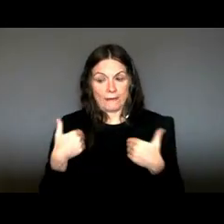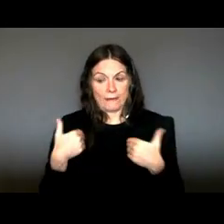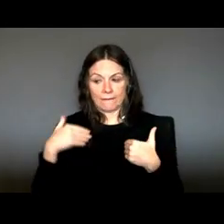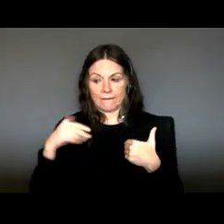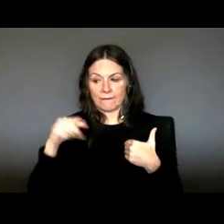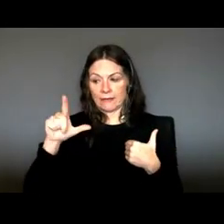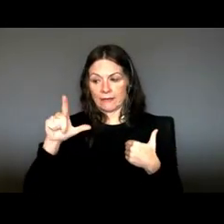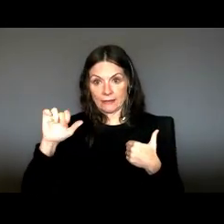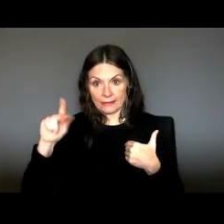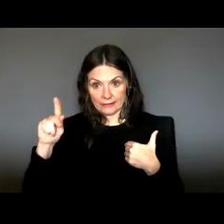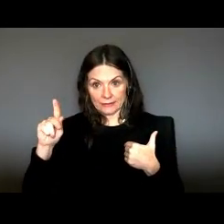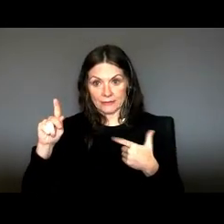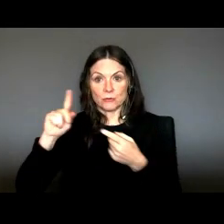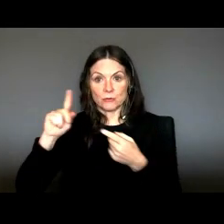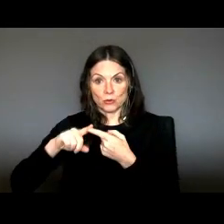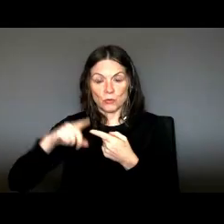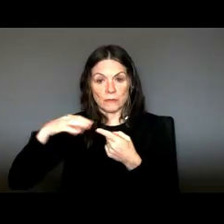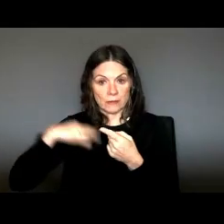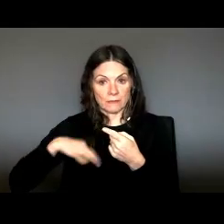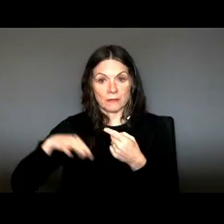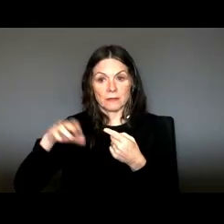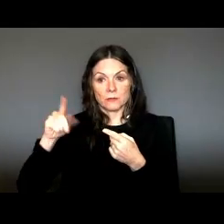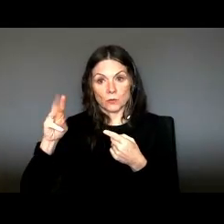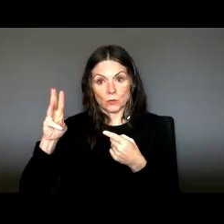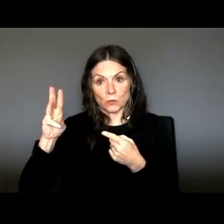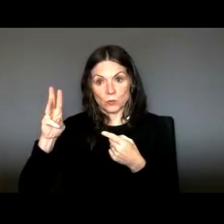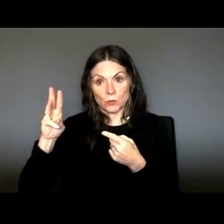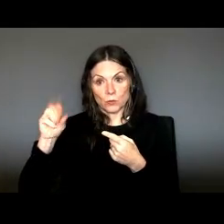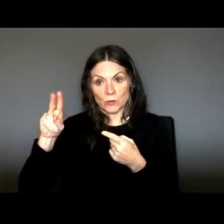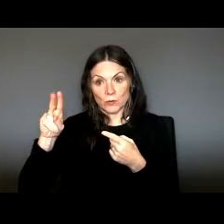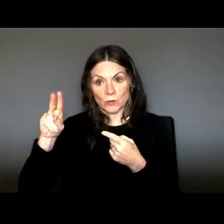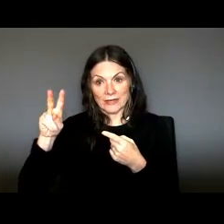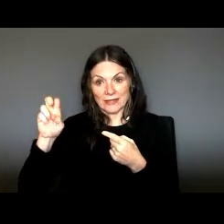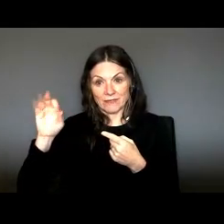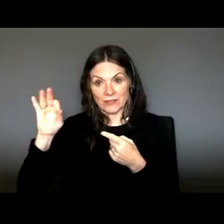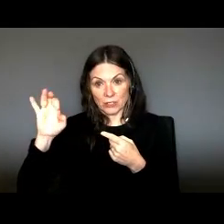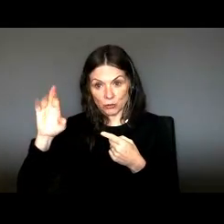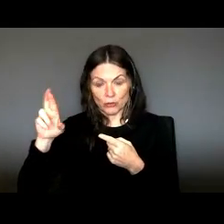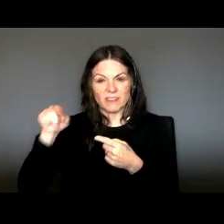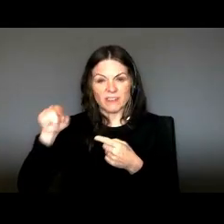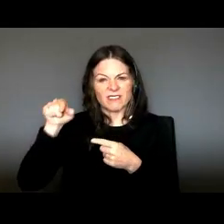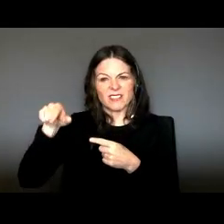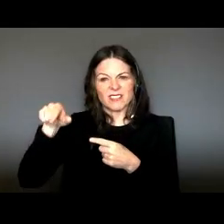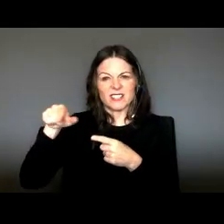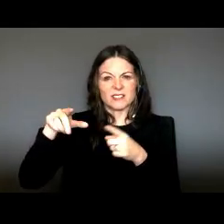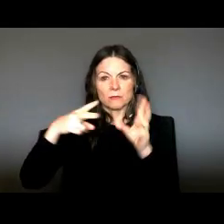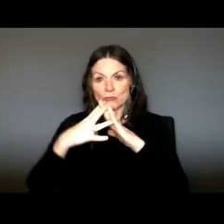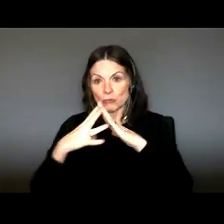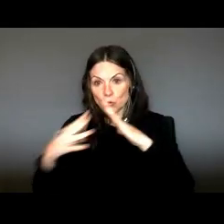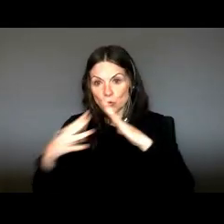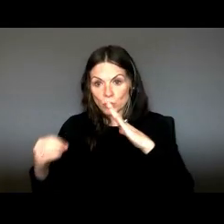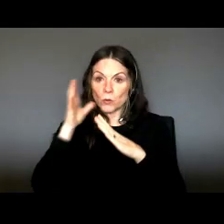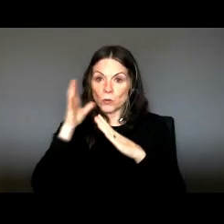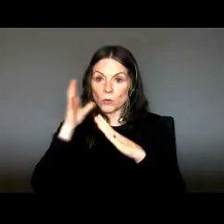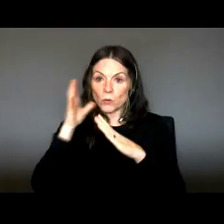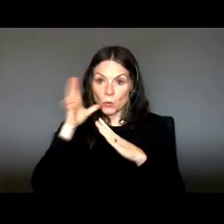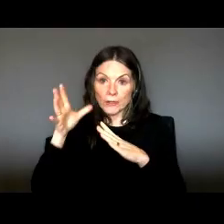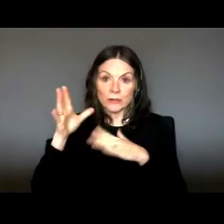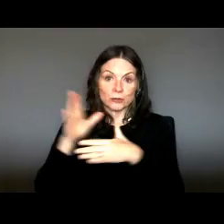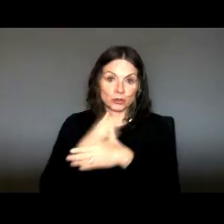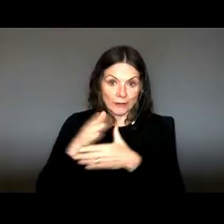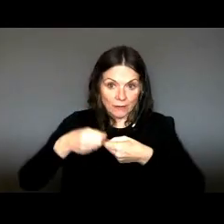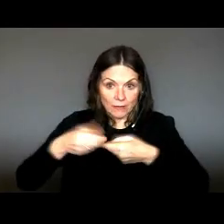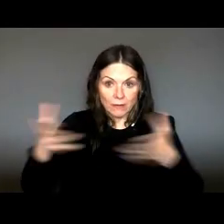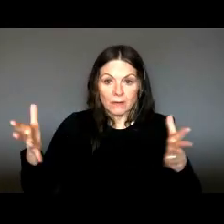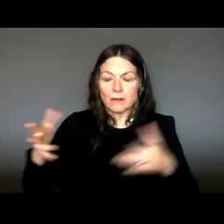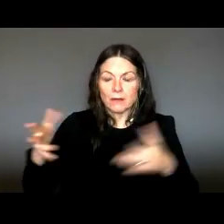to Benefits Wayfinder. And again, we will share the recording with you in PowerPoint presentation. You will get it to